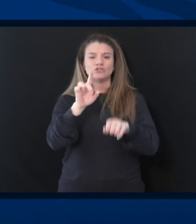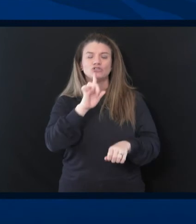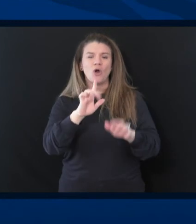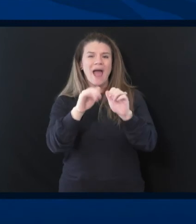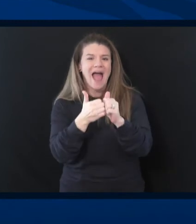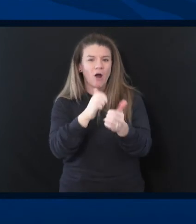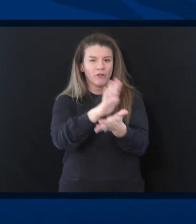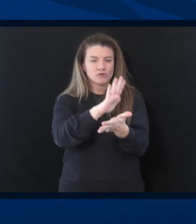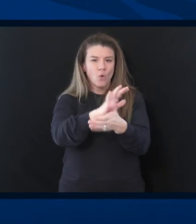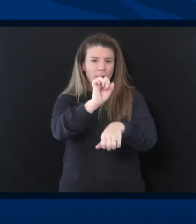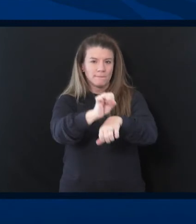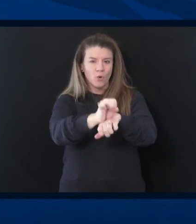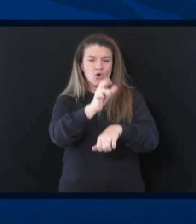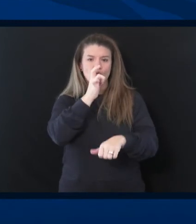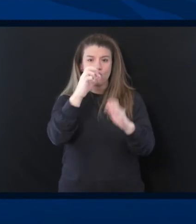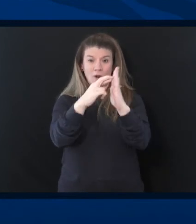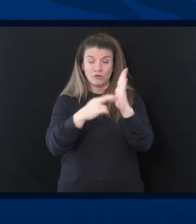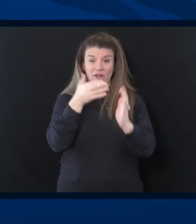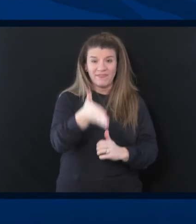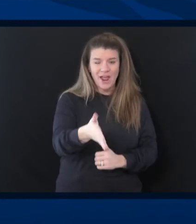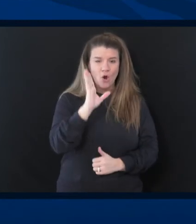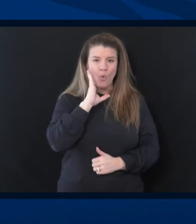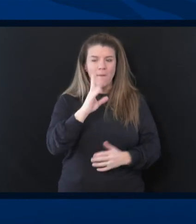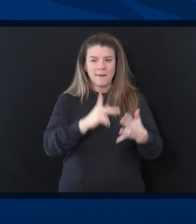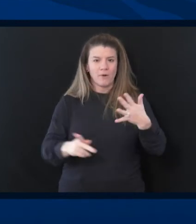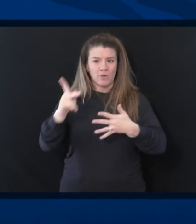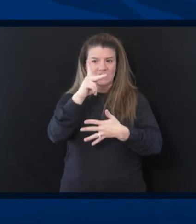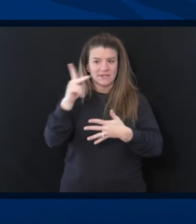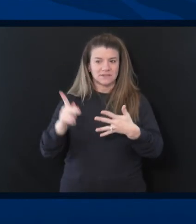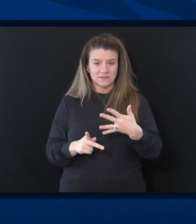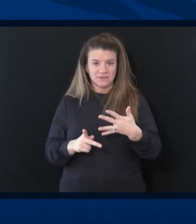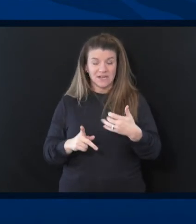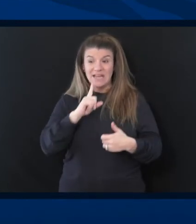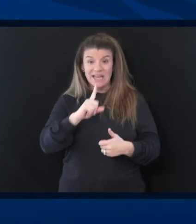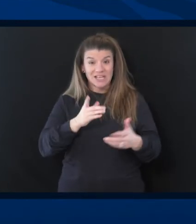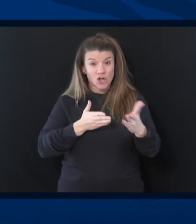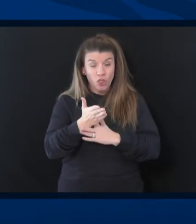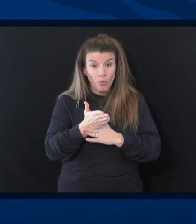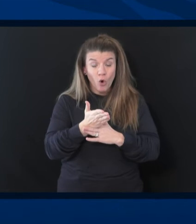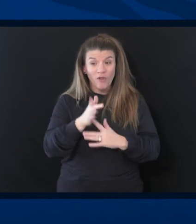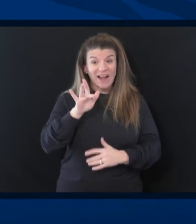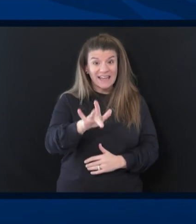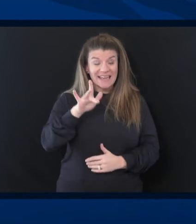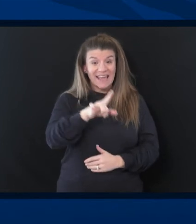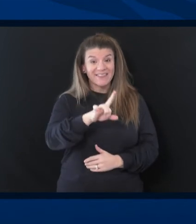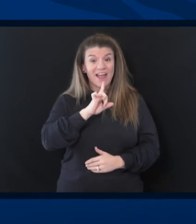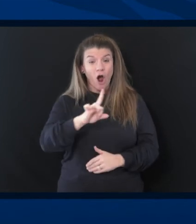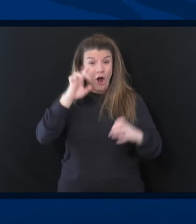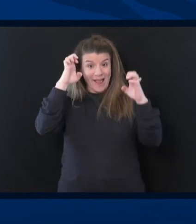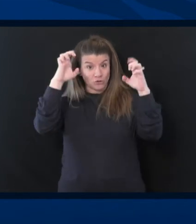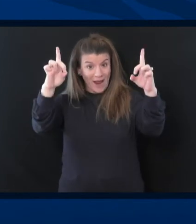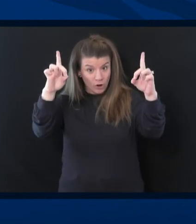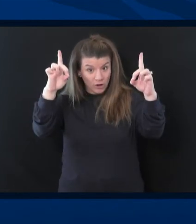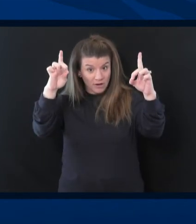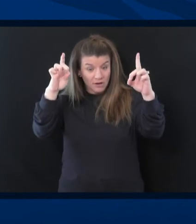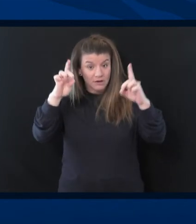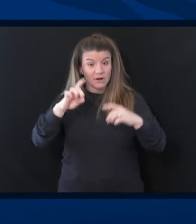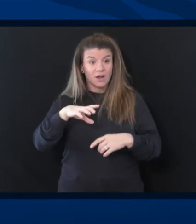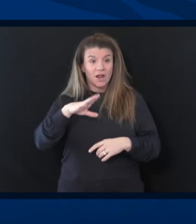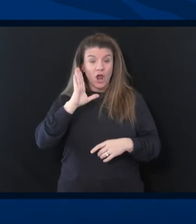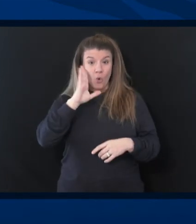school employees who register there going to be prioritized? Is it through them clicking that they are an educator? And will you